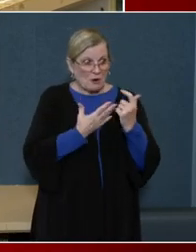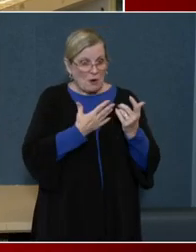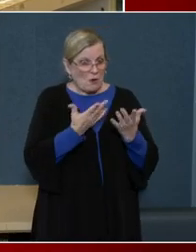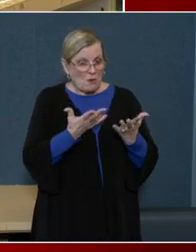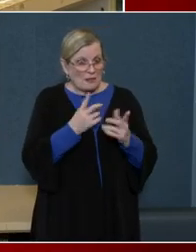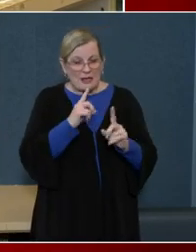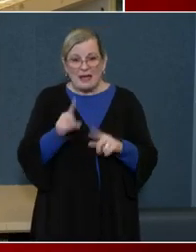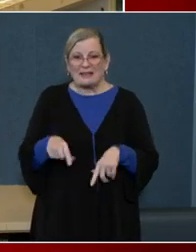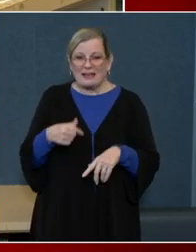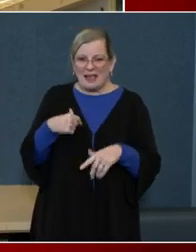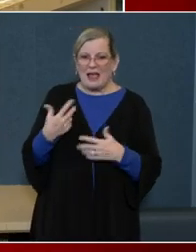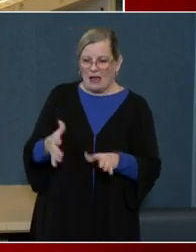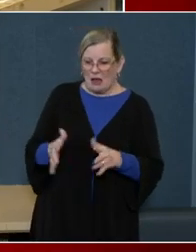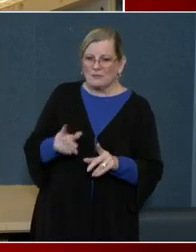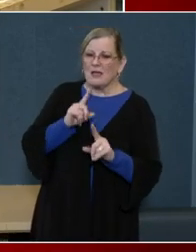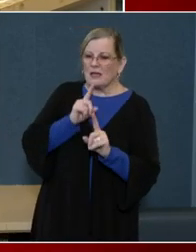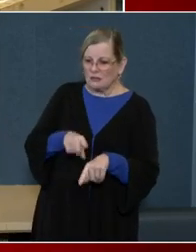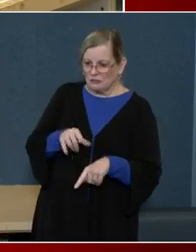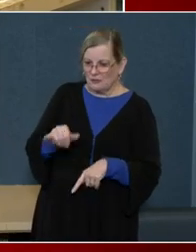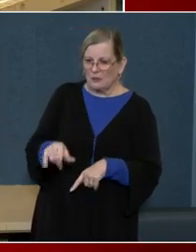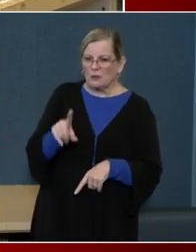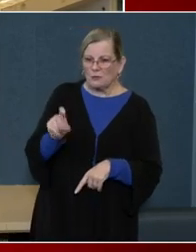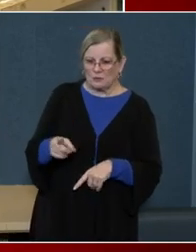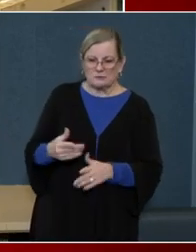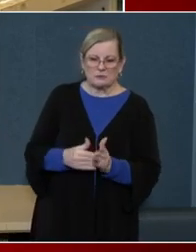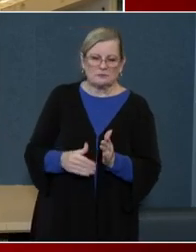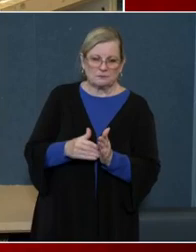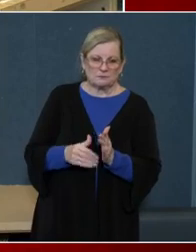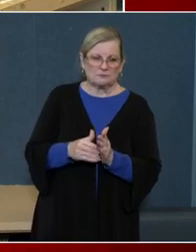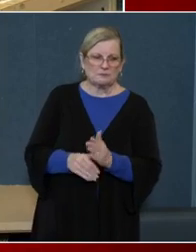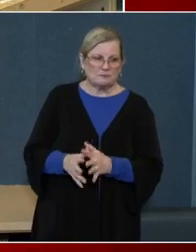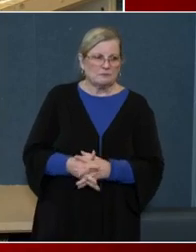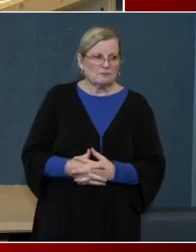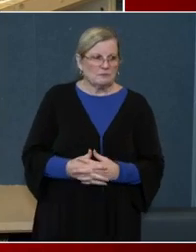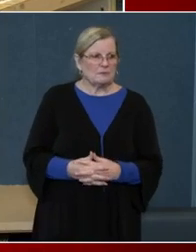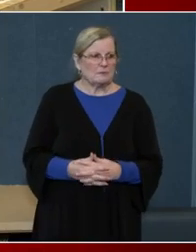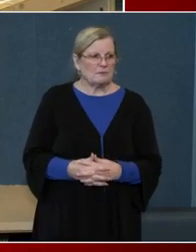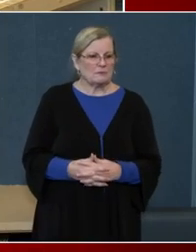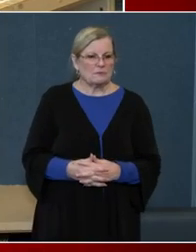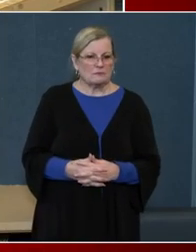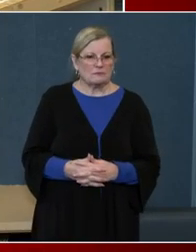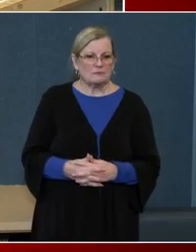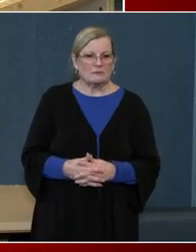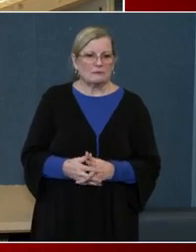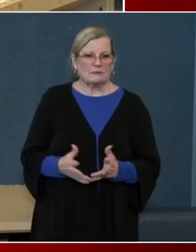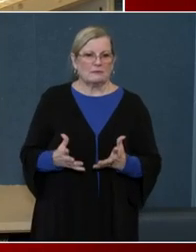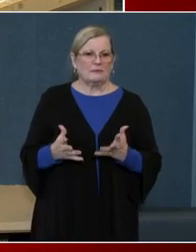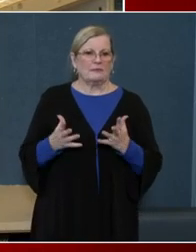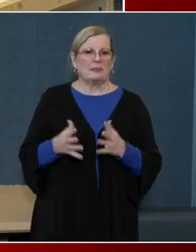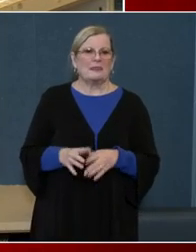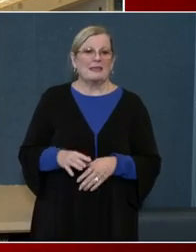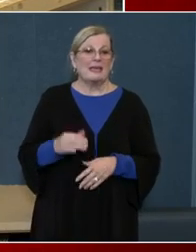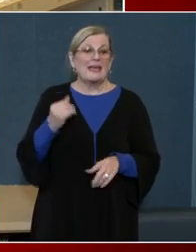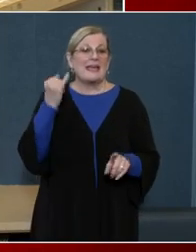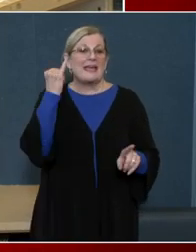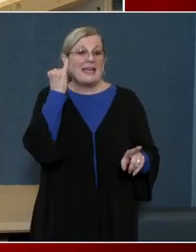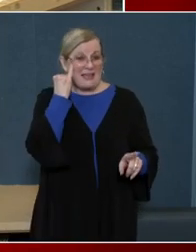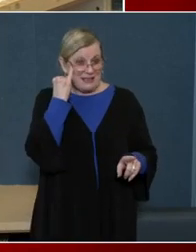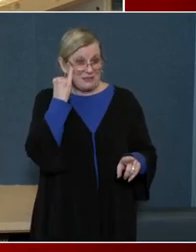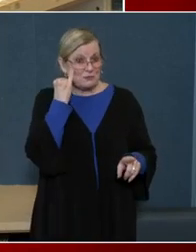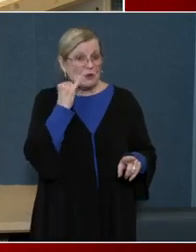question the way I'm going to answer it. What if there were an event in the District of Columbia,